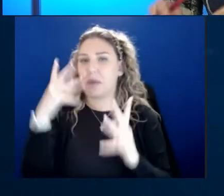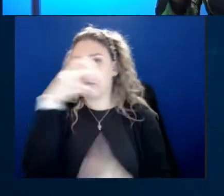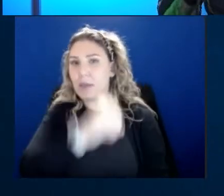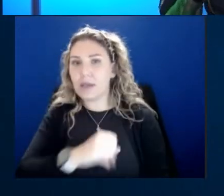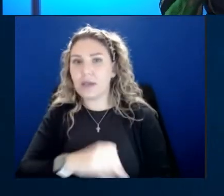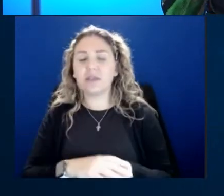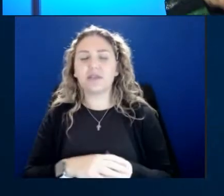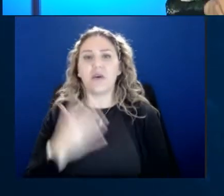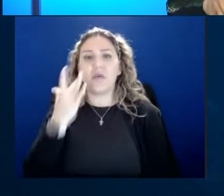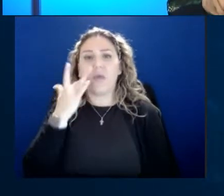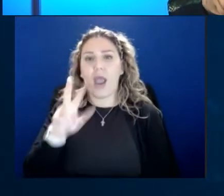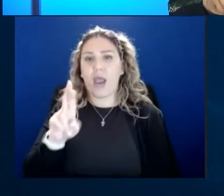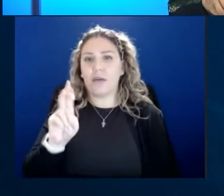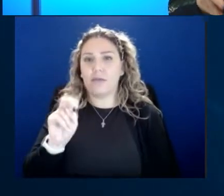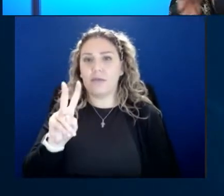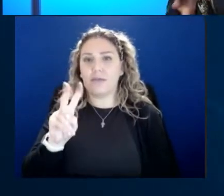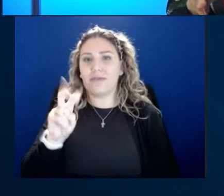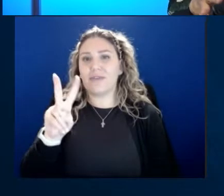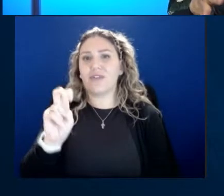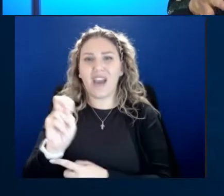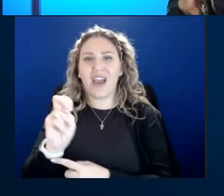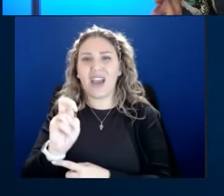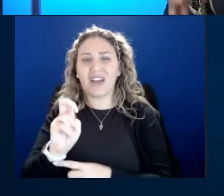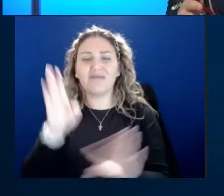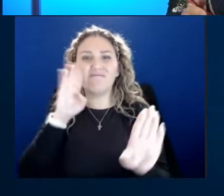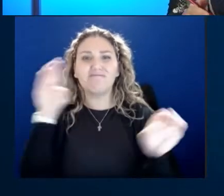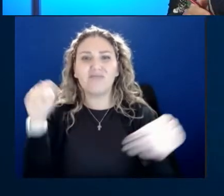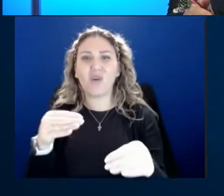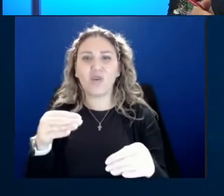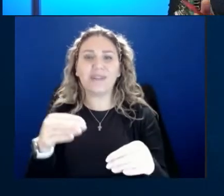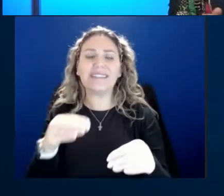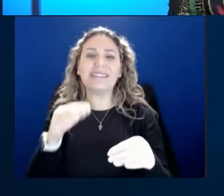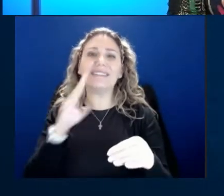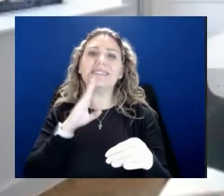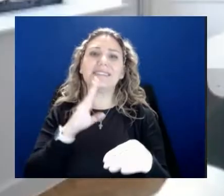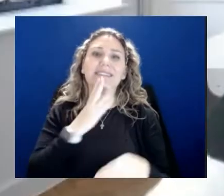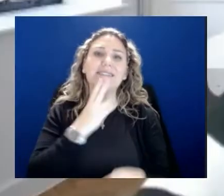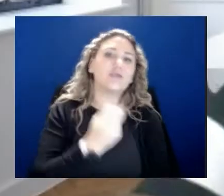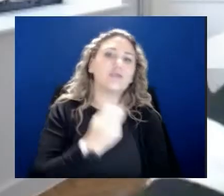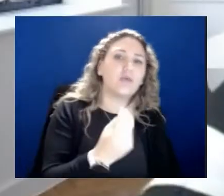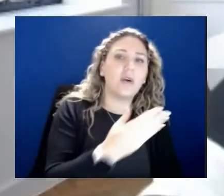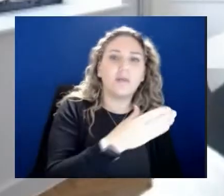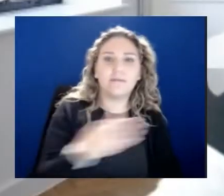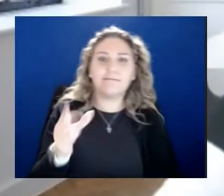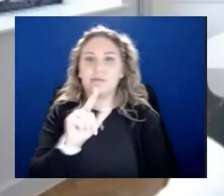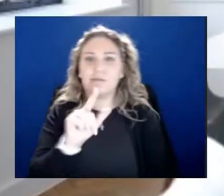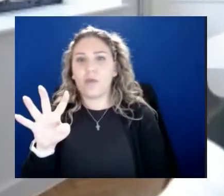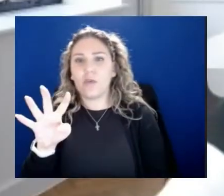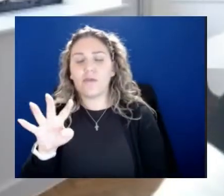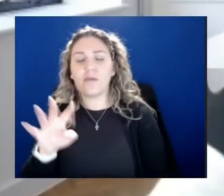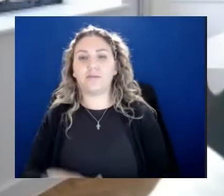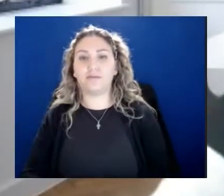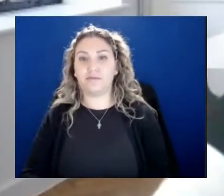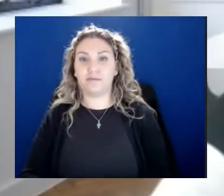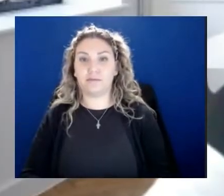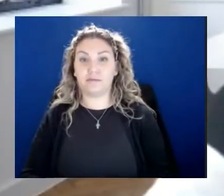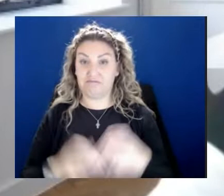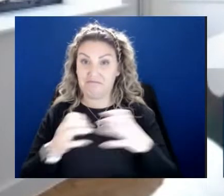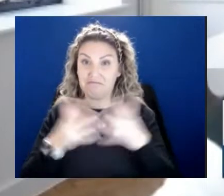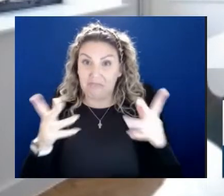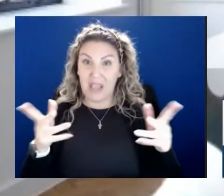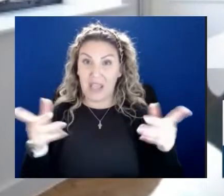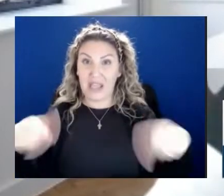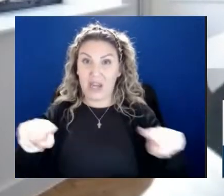target teens, tweens, and those adults between 12 and 24? Well, a good number of those that are admitted into